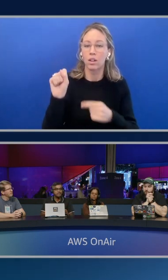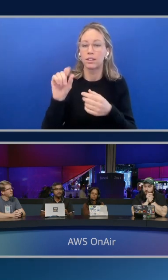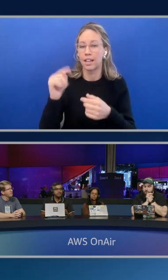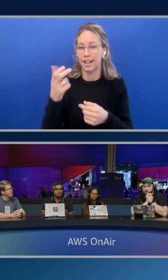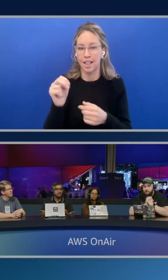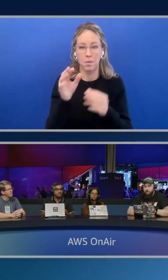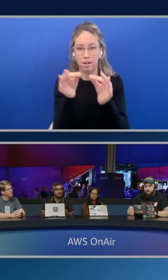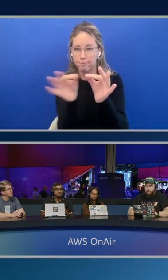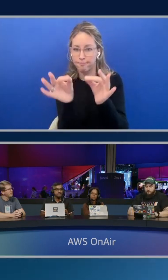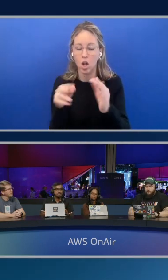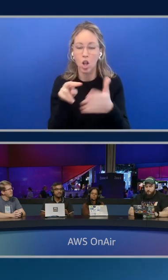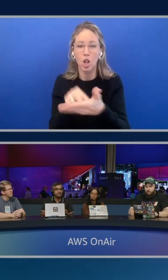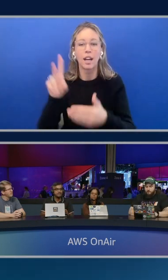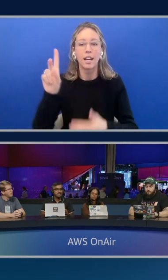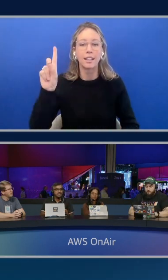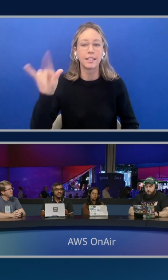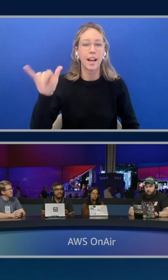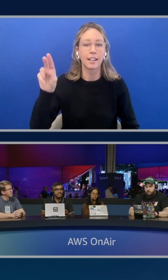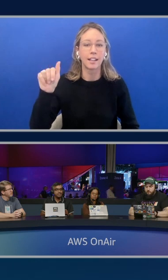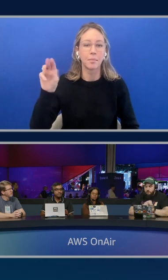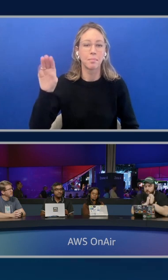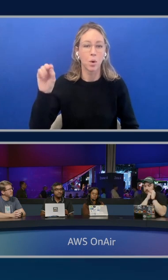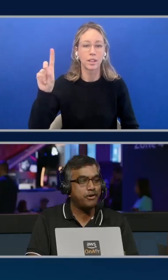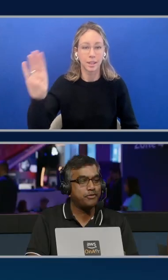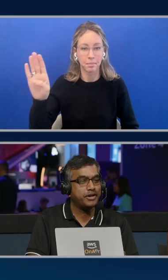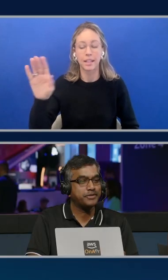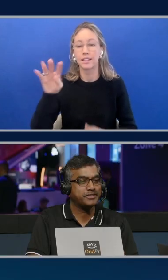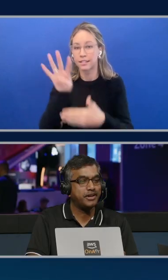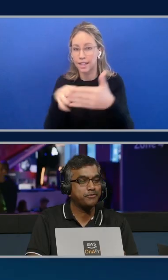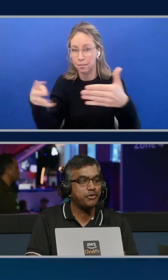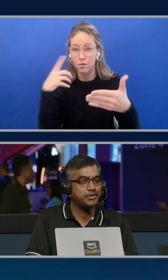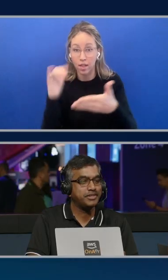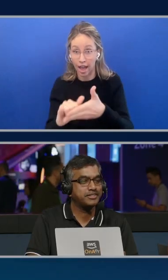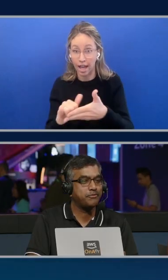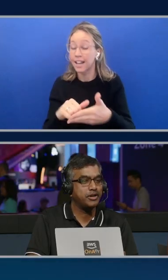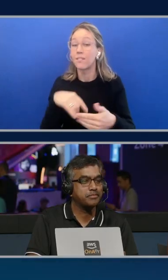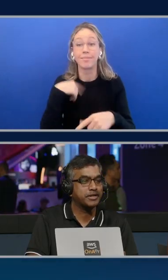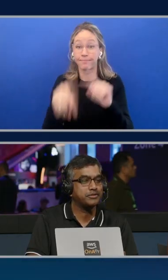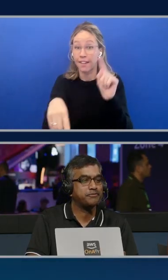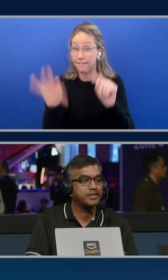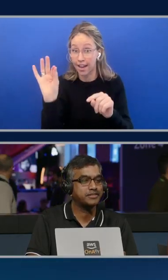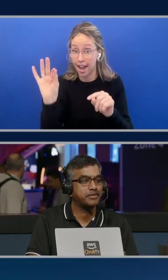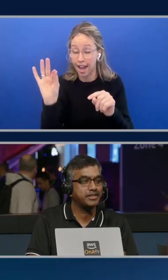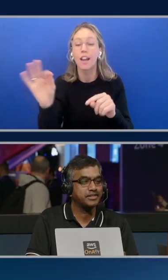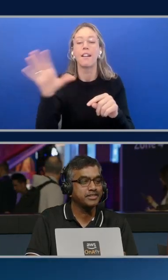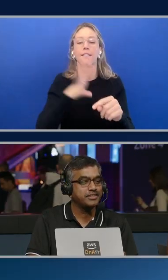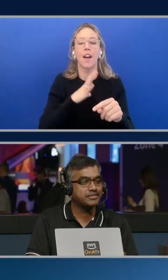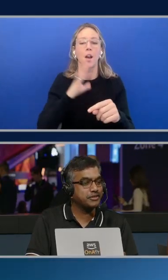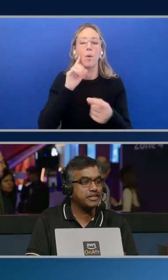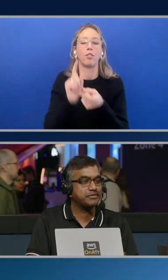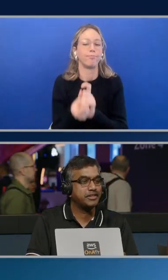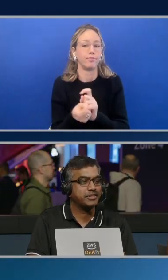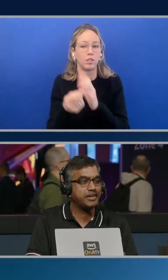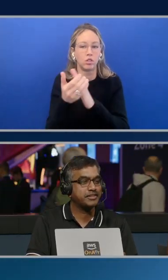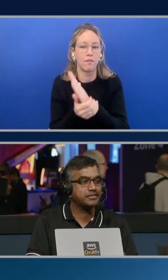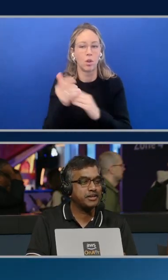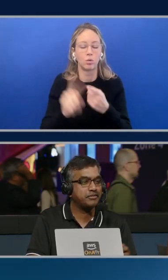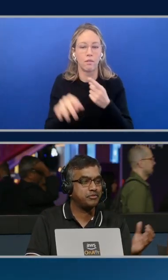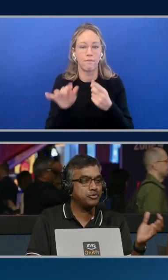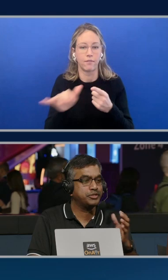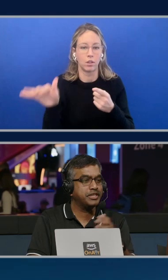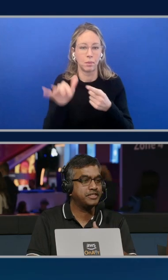at the DynamoDB table for the glass. And then if it's not found, it's falling back to the finger spelling. Okay. So that's what, like, where